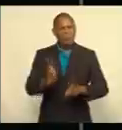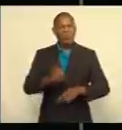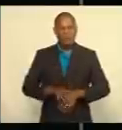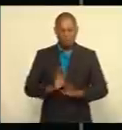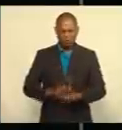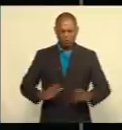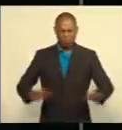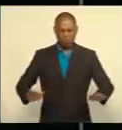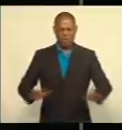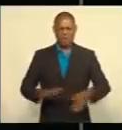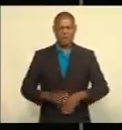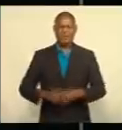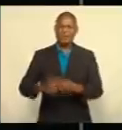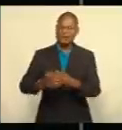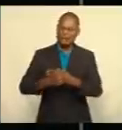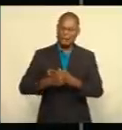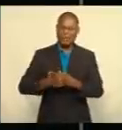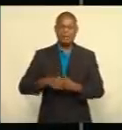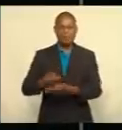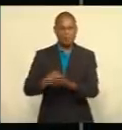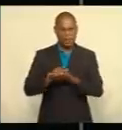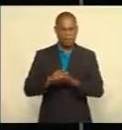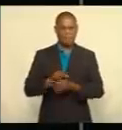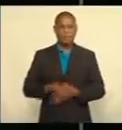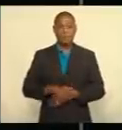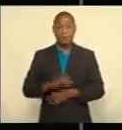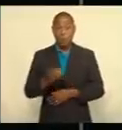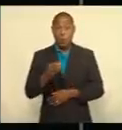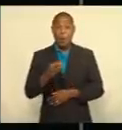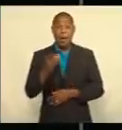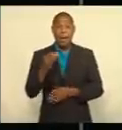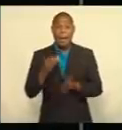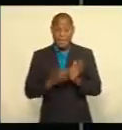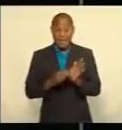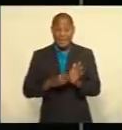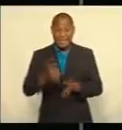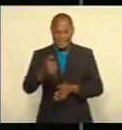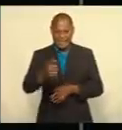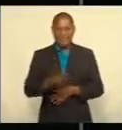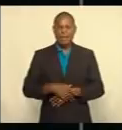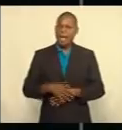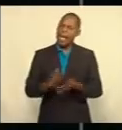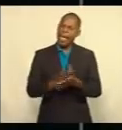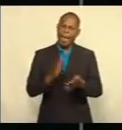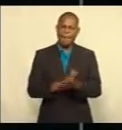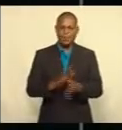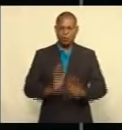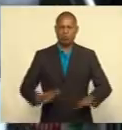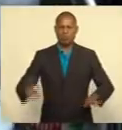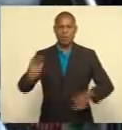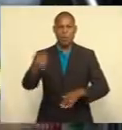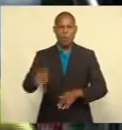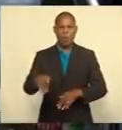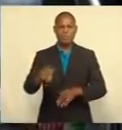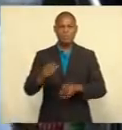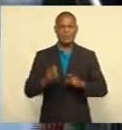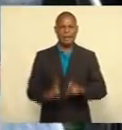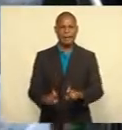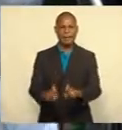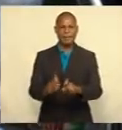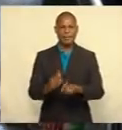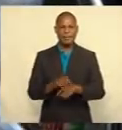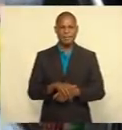way. Medaseni Lesuma, a mother of 6, says she's happy her children are at home. Kelly Vadala reports.